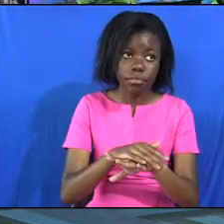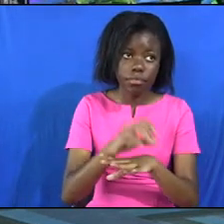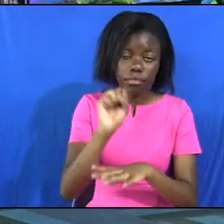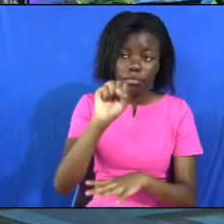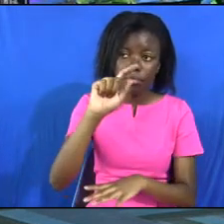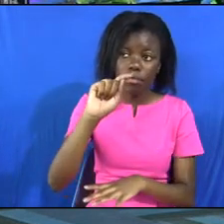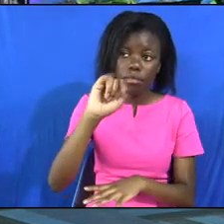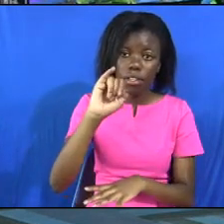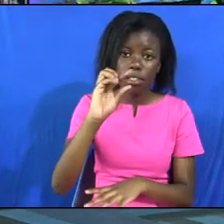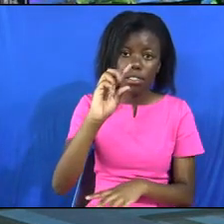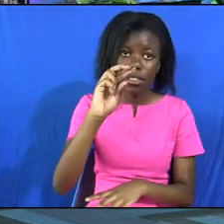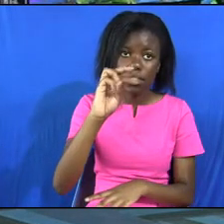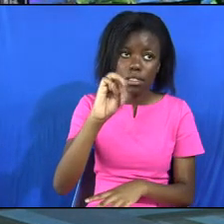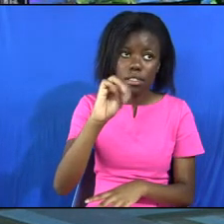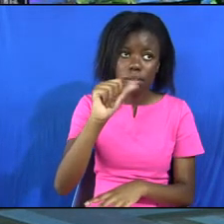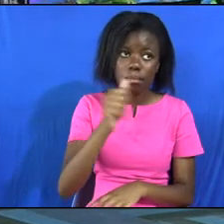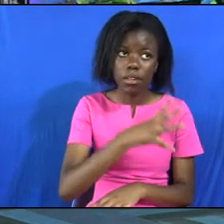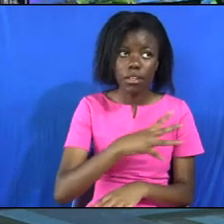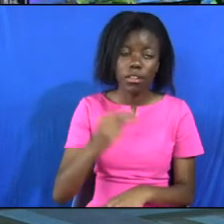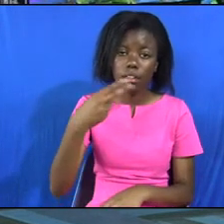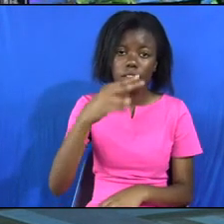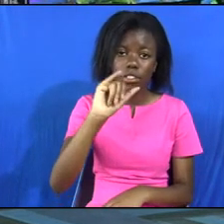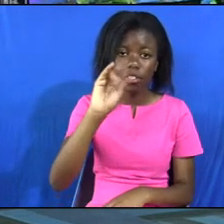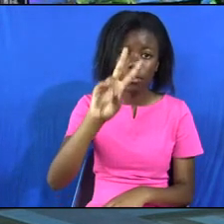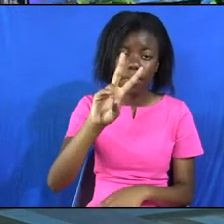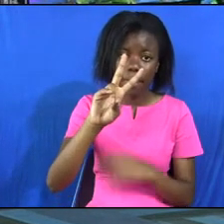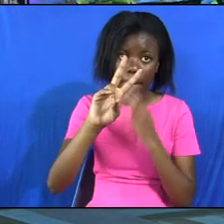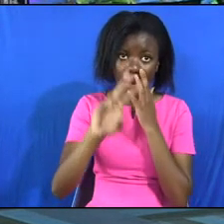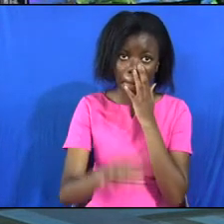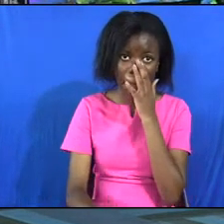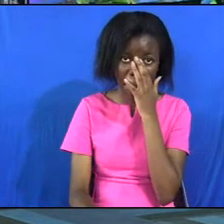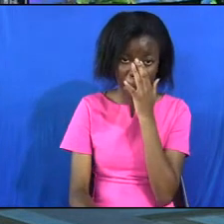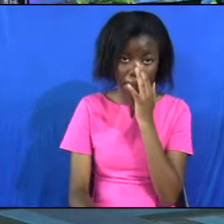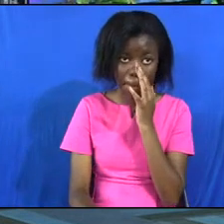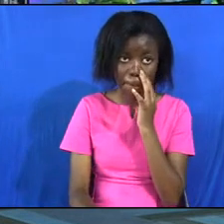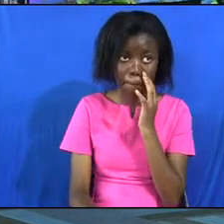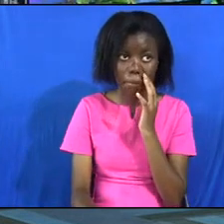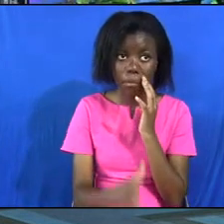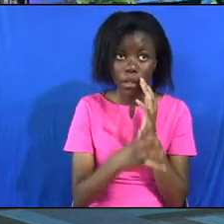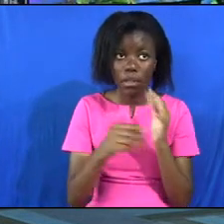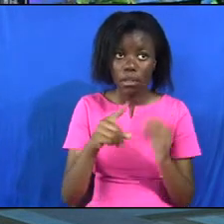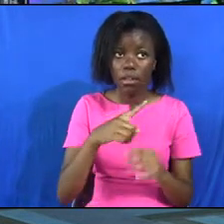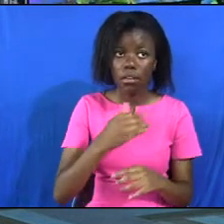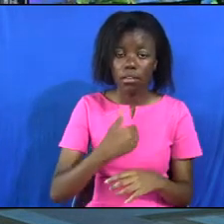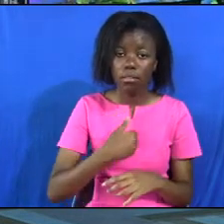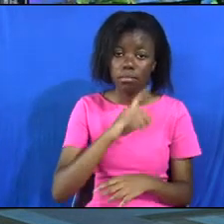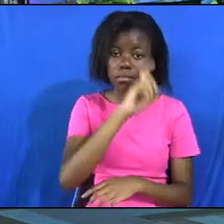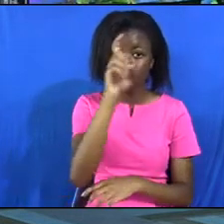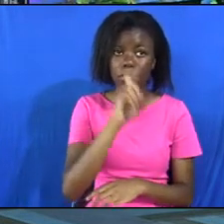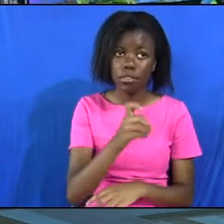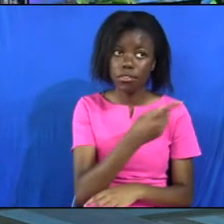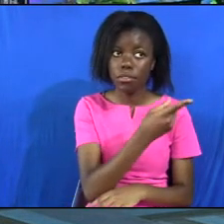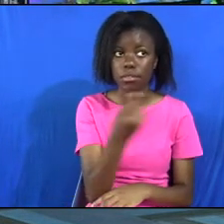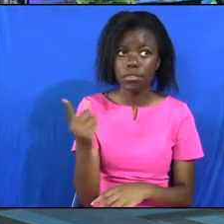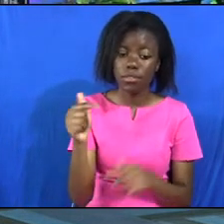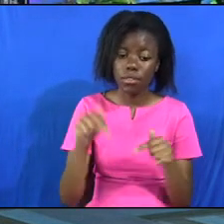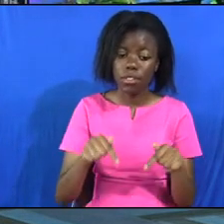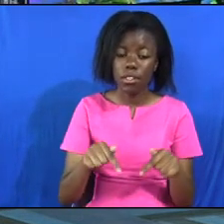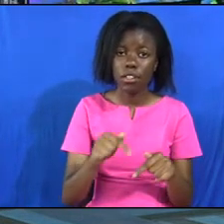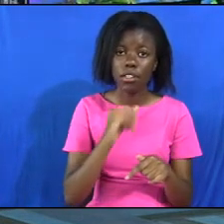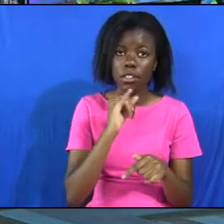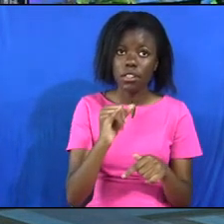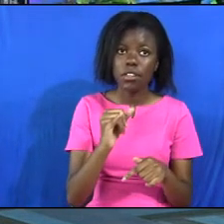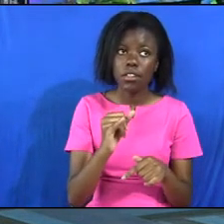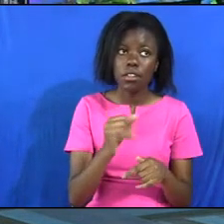stigmatization and HIV/AIDS. And my question to you today is, what